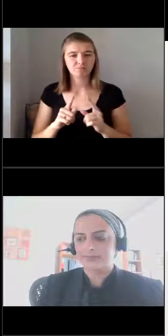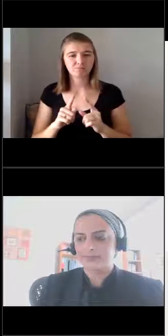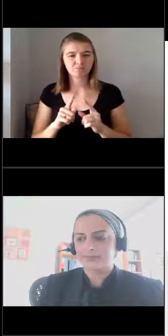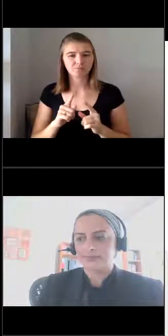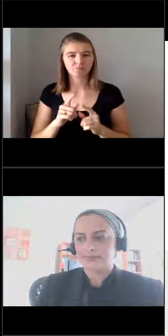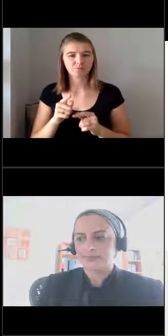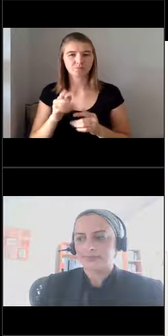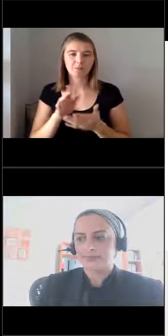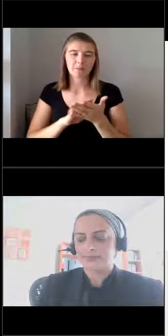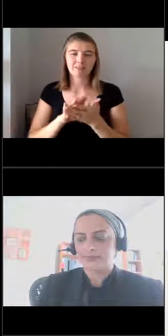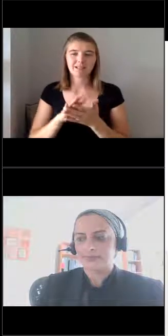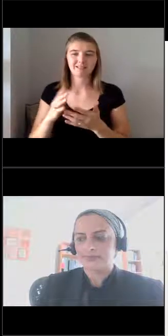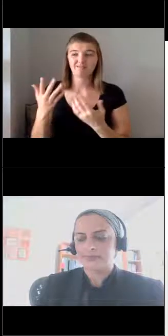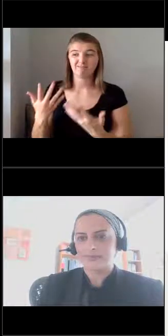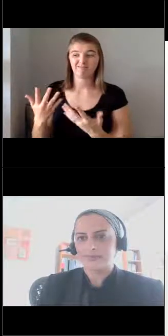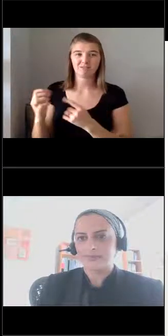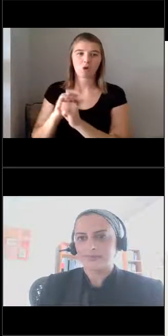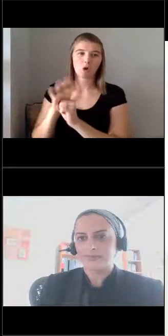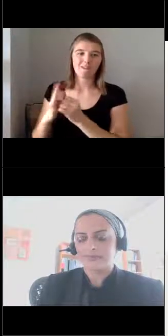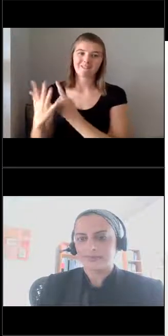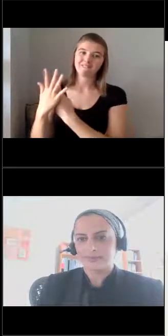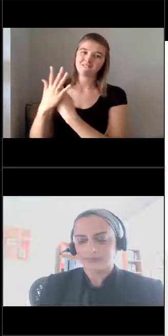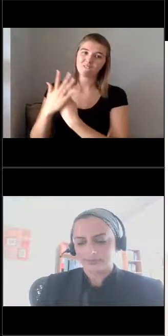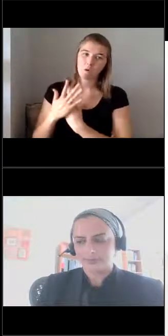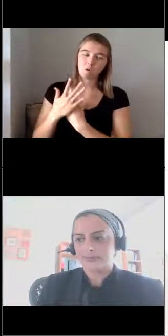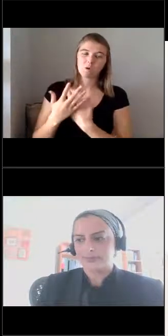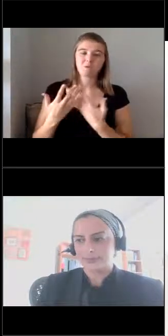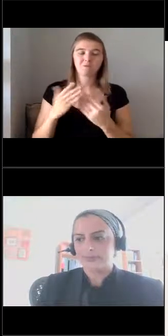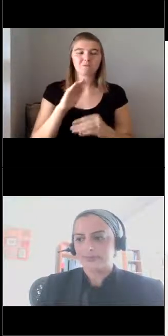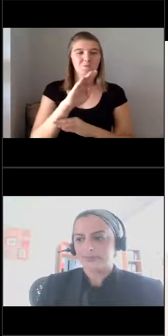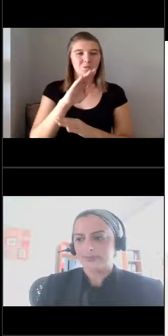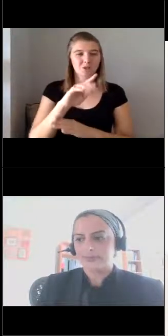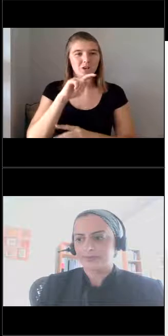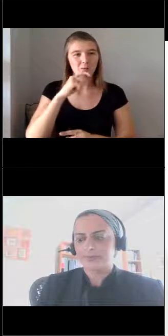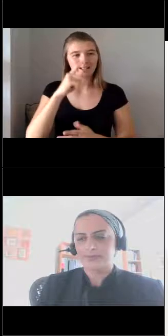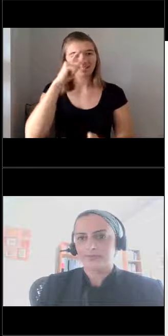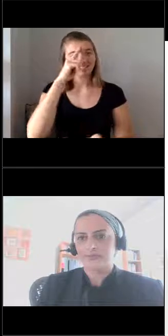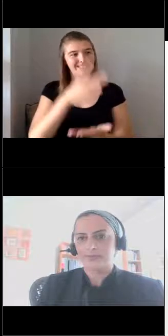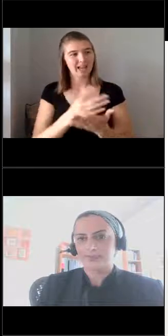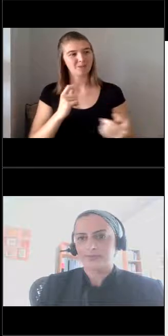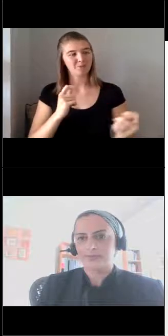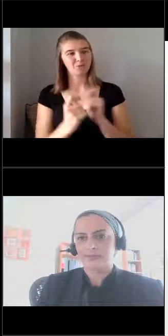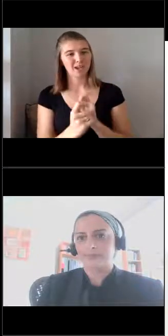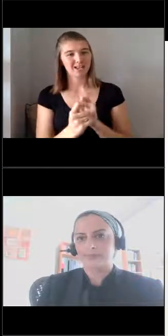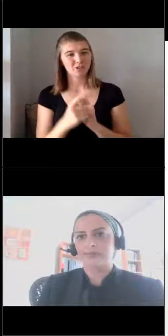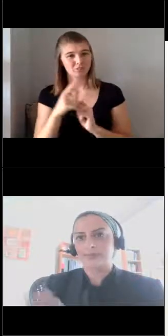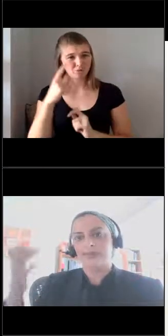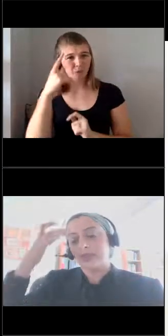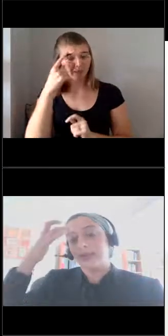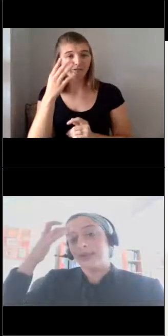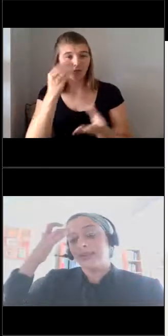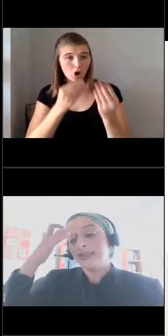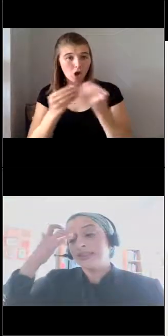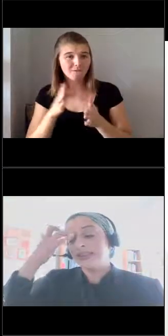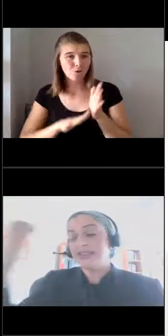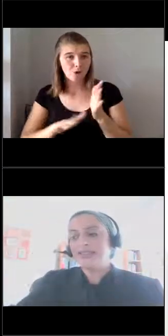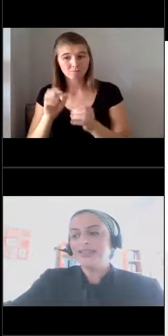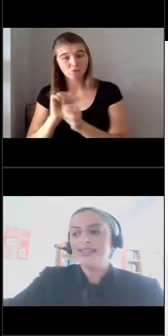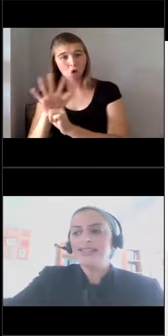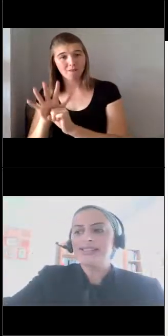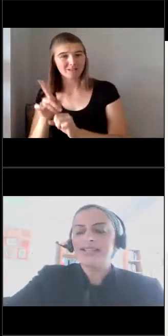we change structure, next time we write a new strategy, these are the things that I've learned?